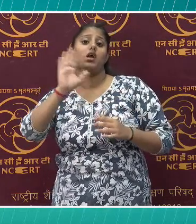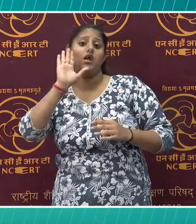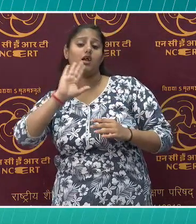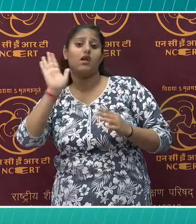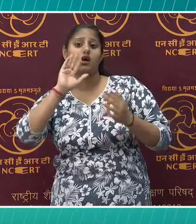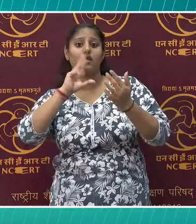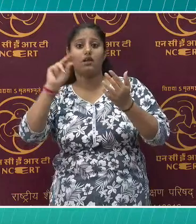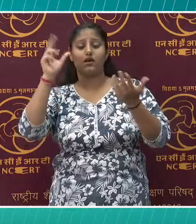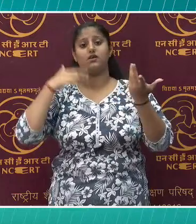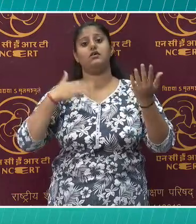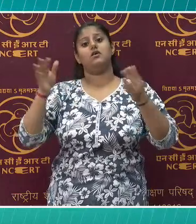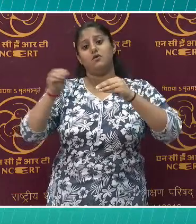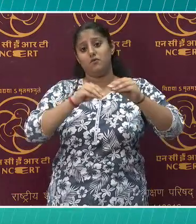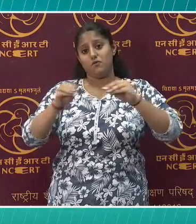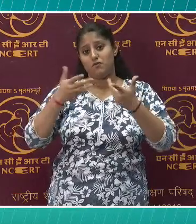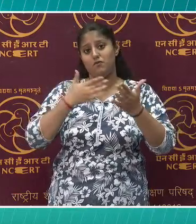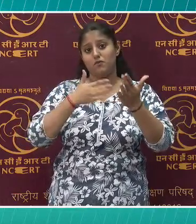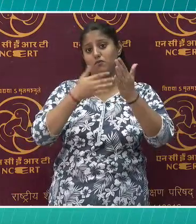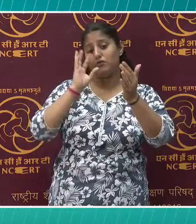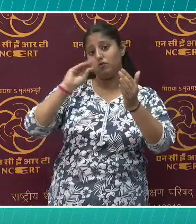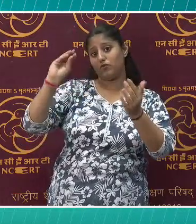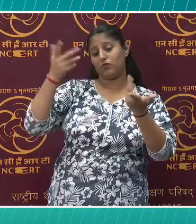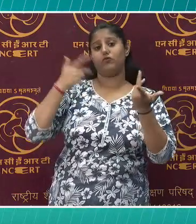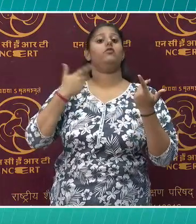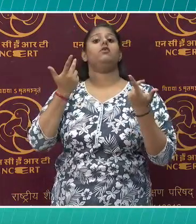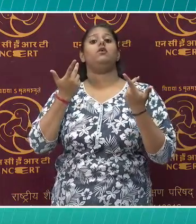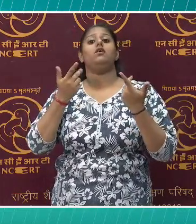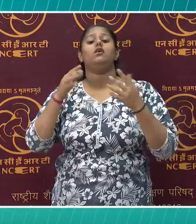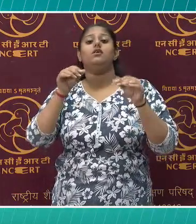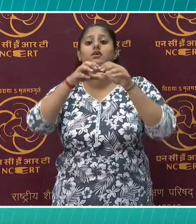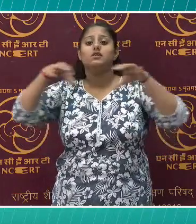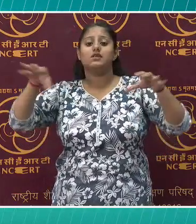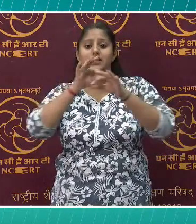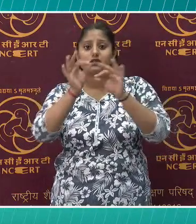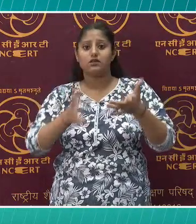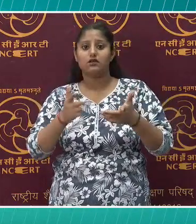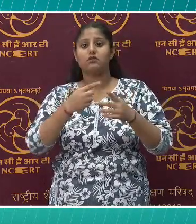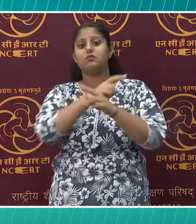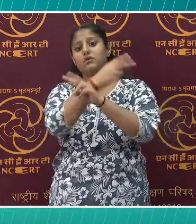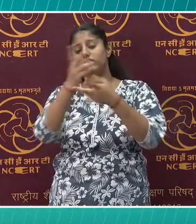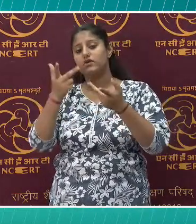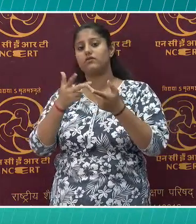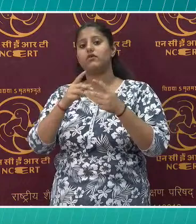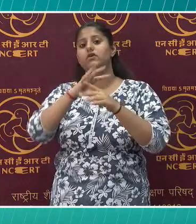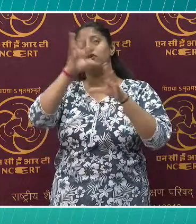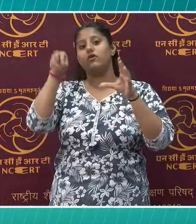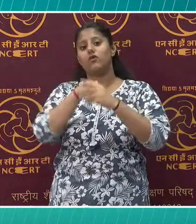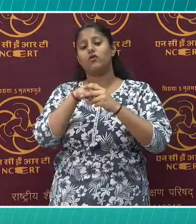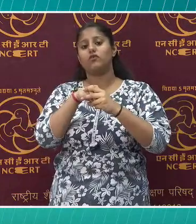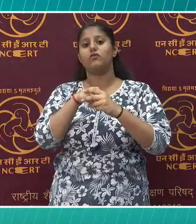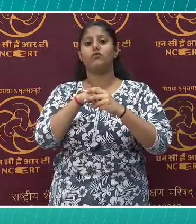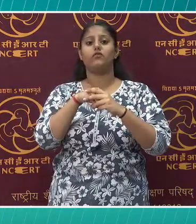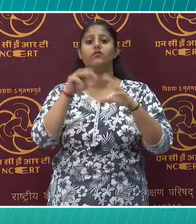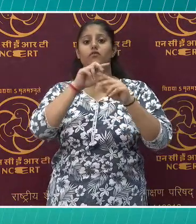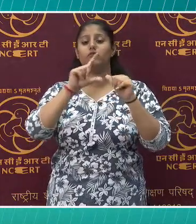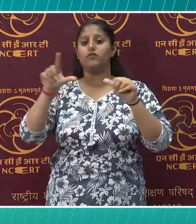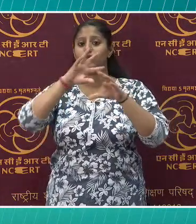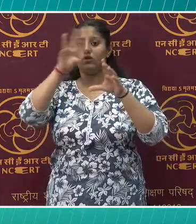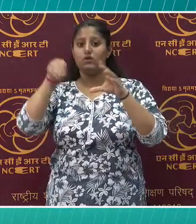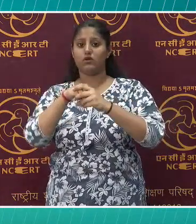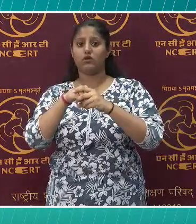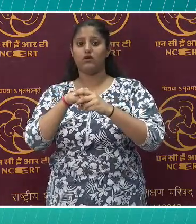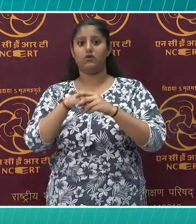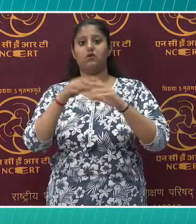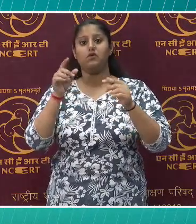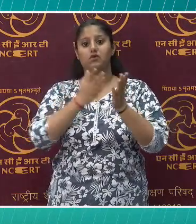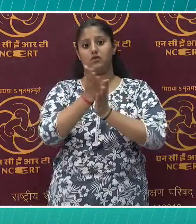move in theatre, you can make the stage set and design. So theatre is a wholesome, holistic way of And it's doing. also